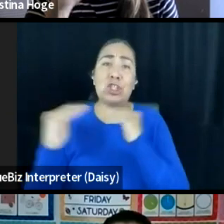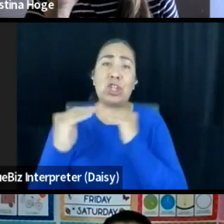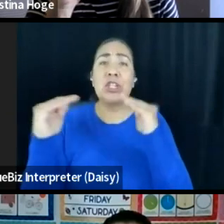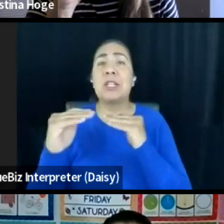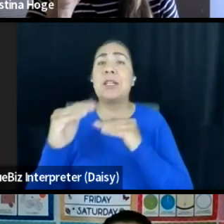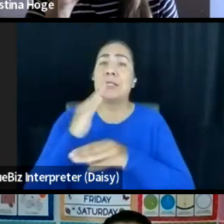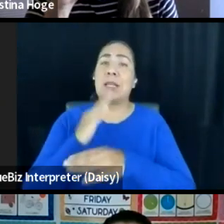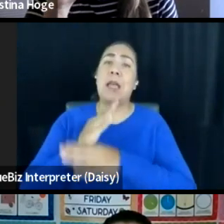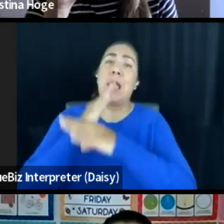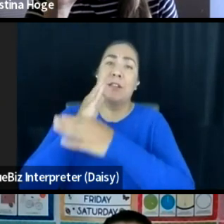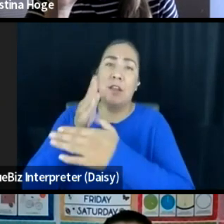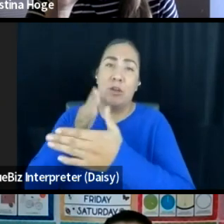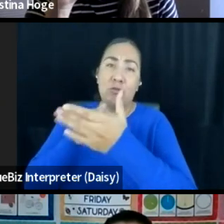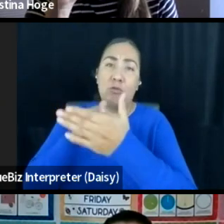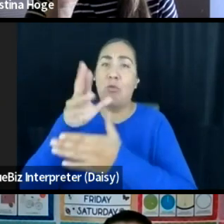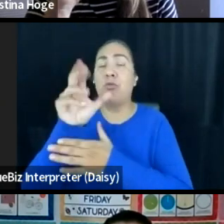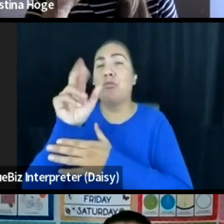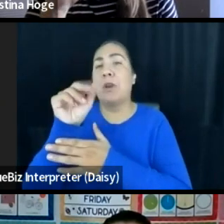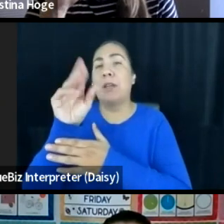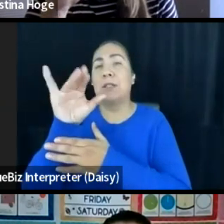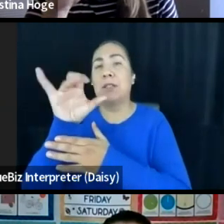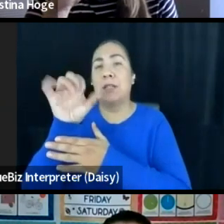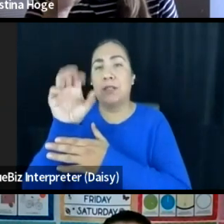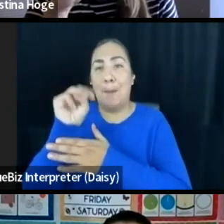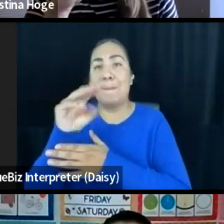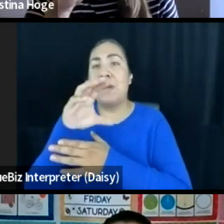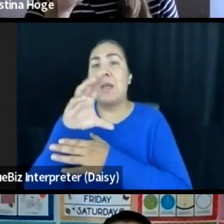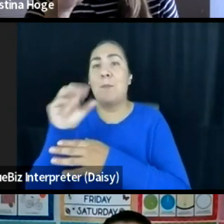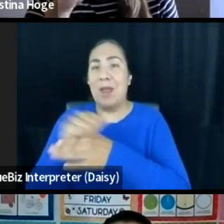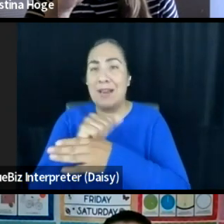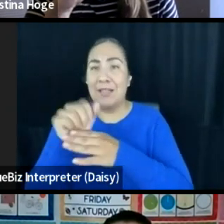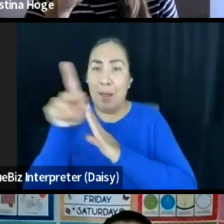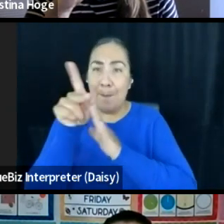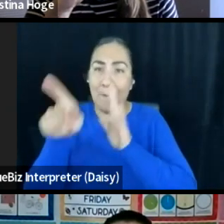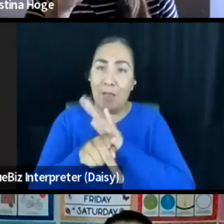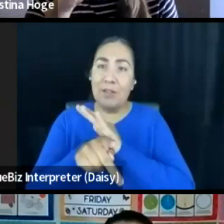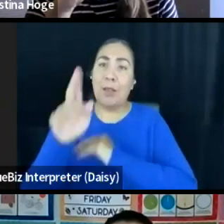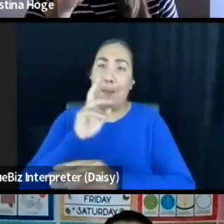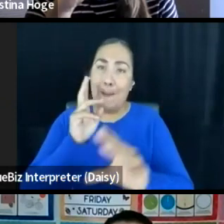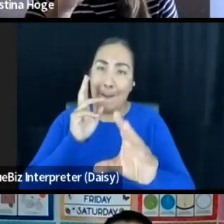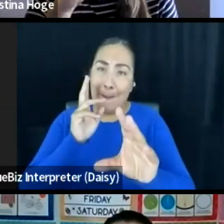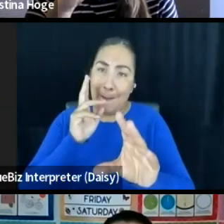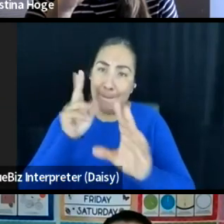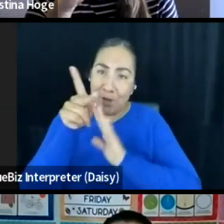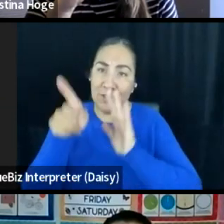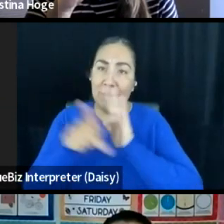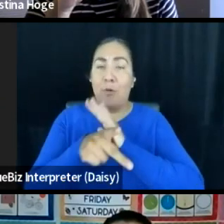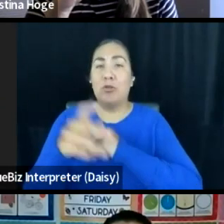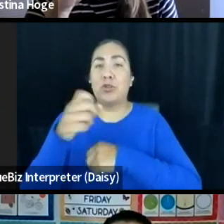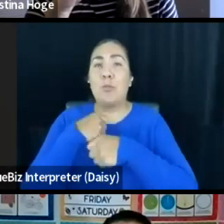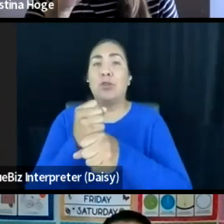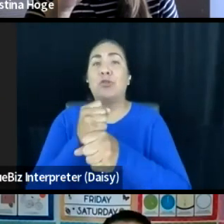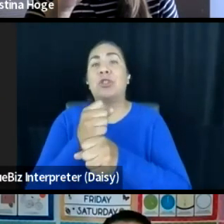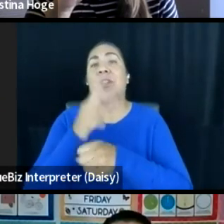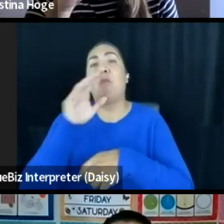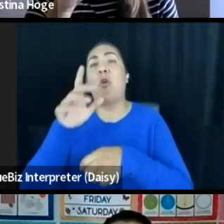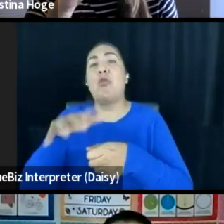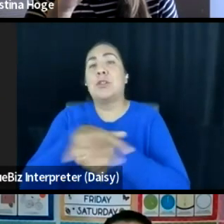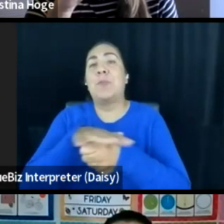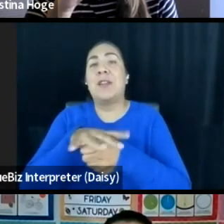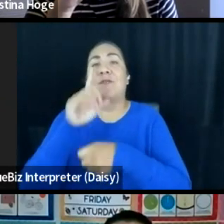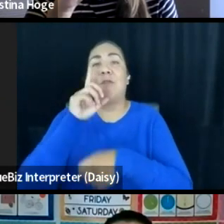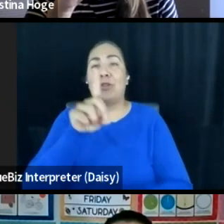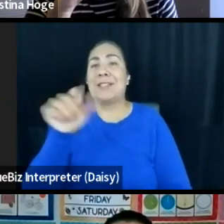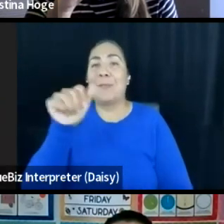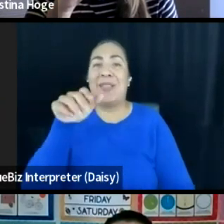principles, and producing. As a session participant, you commit with us to creating space and supportive spaces for disability access and inclusion